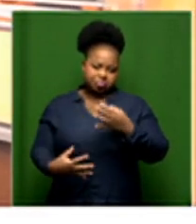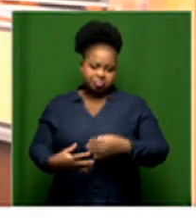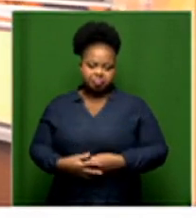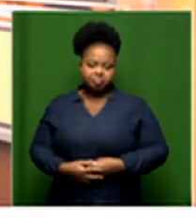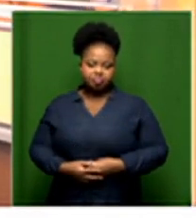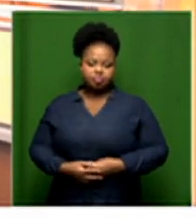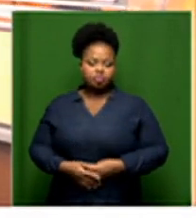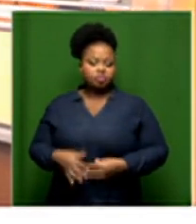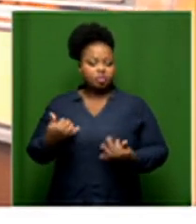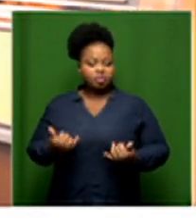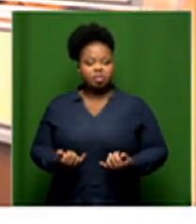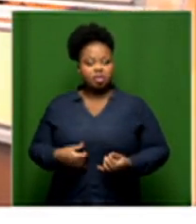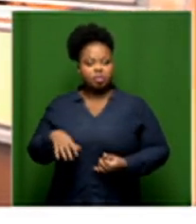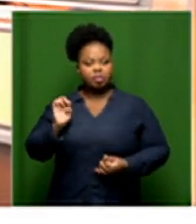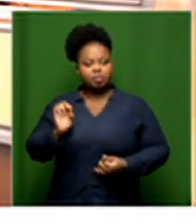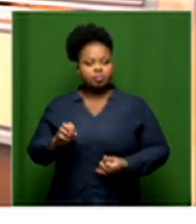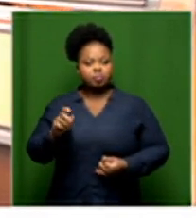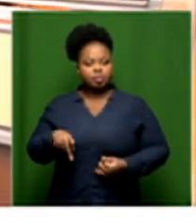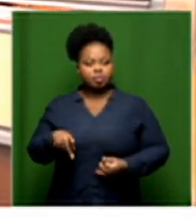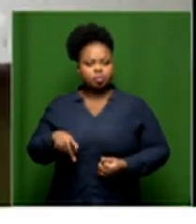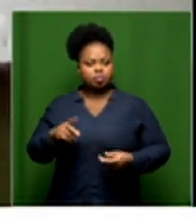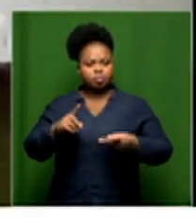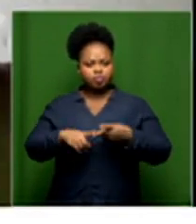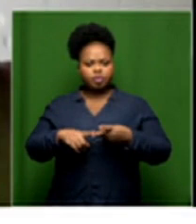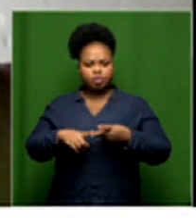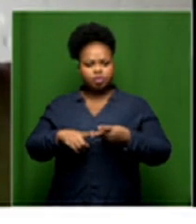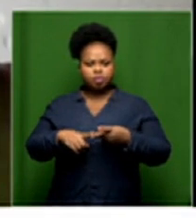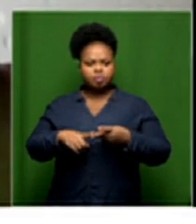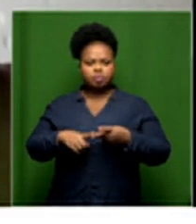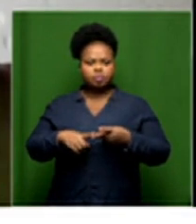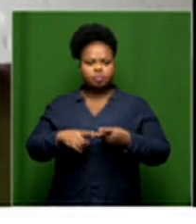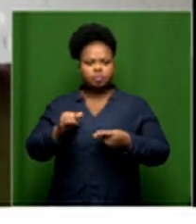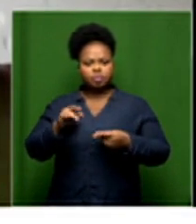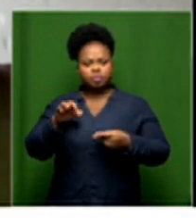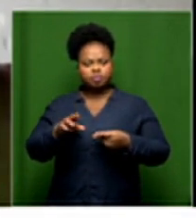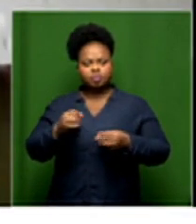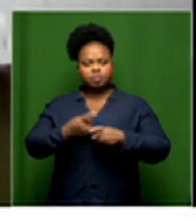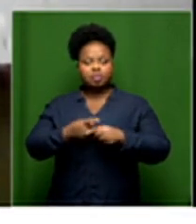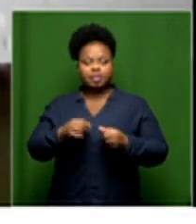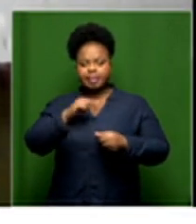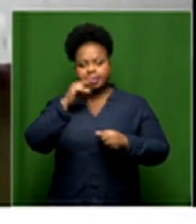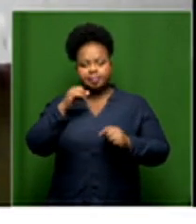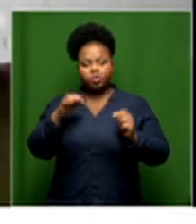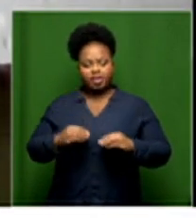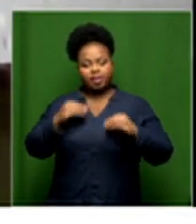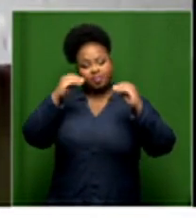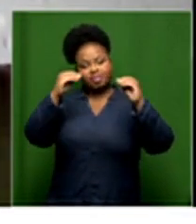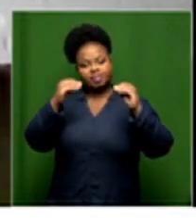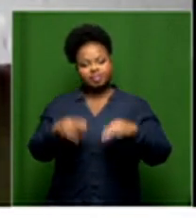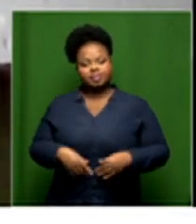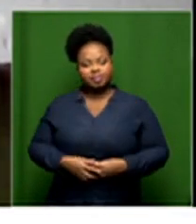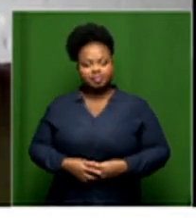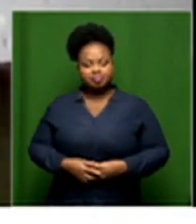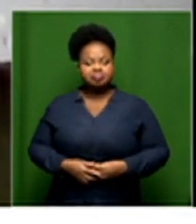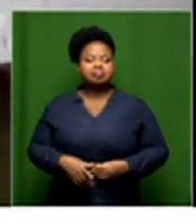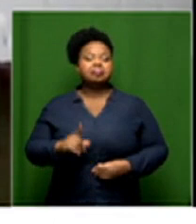that. So currently, I have an EP that I dropped on August. Yeah, on August, and it's called Elevate. It's on every digital